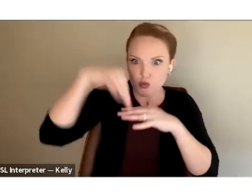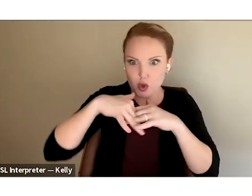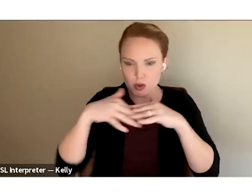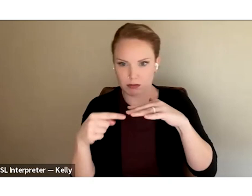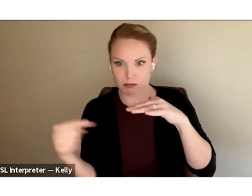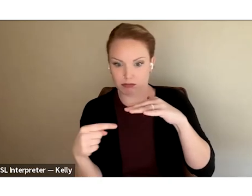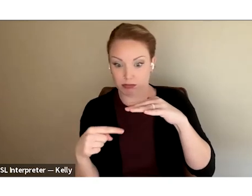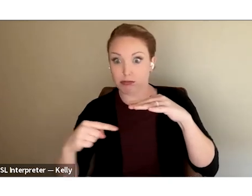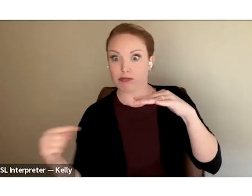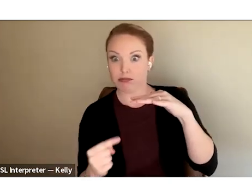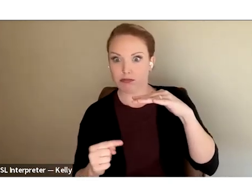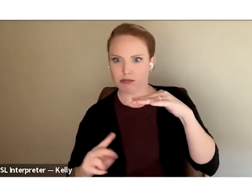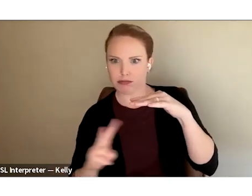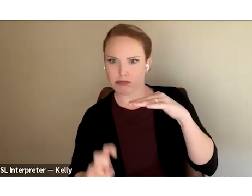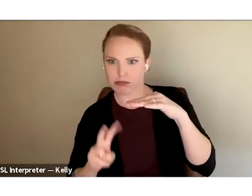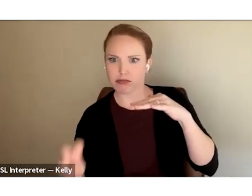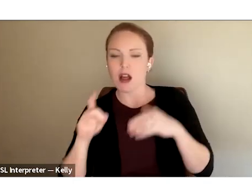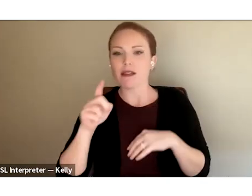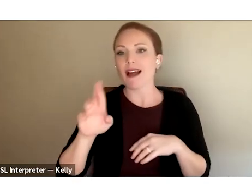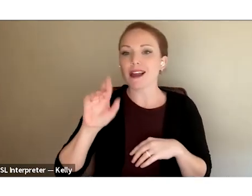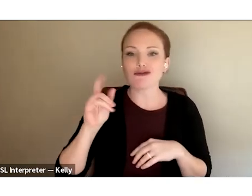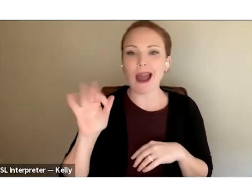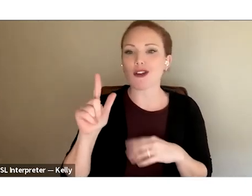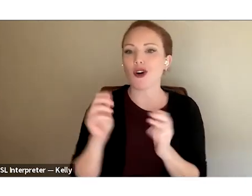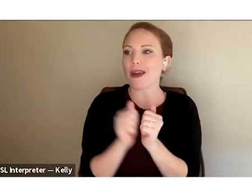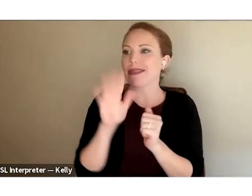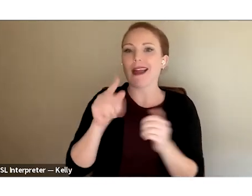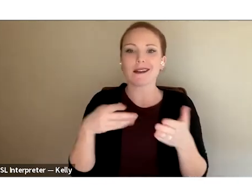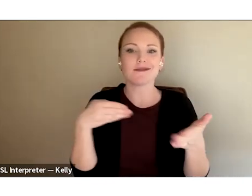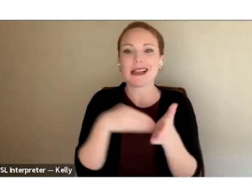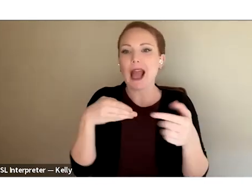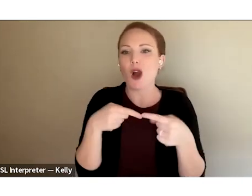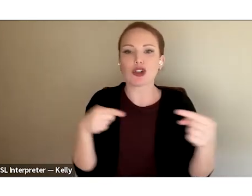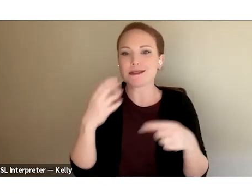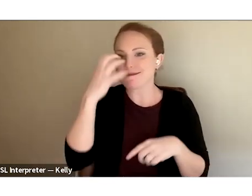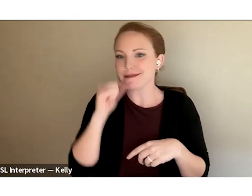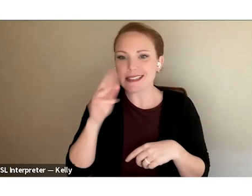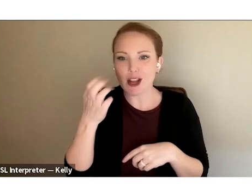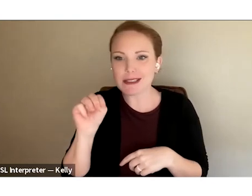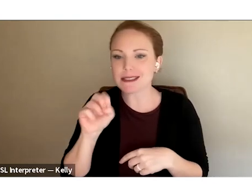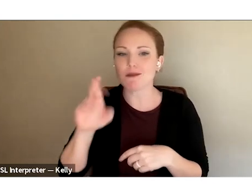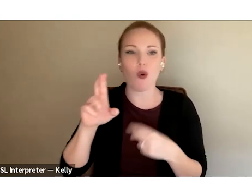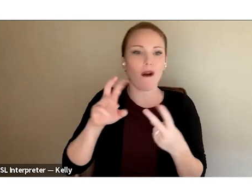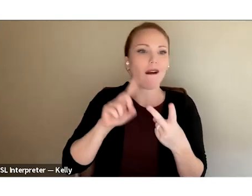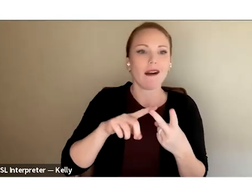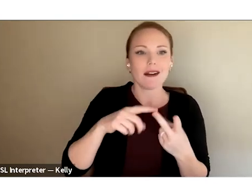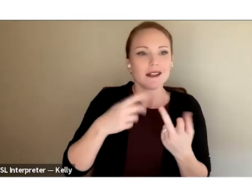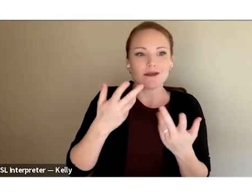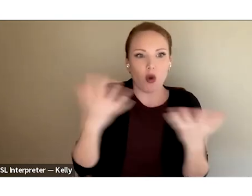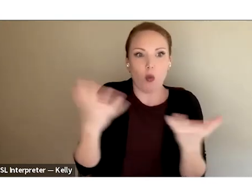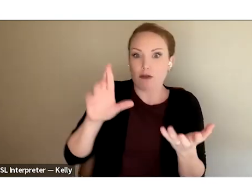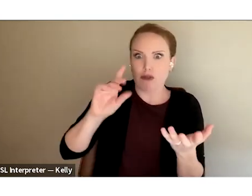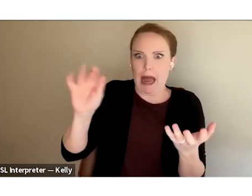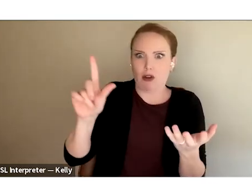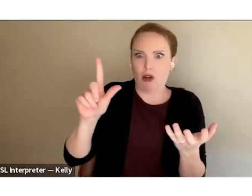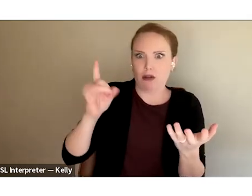about radicalism within a counterterrorism framework or an American political spectrum around what the